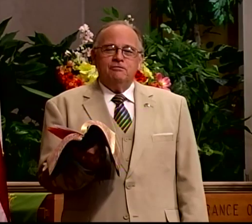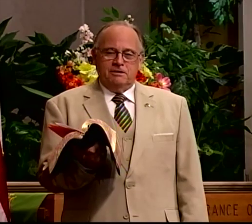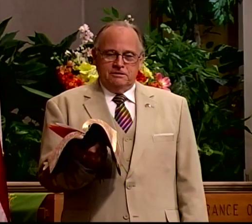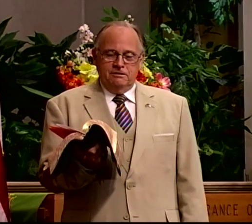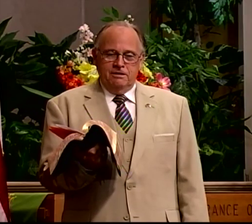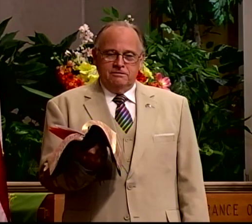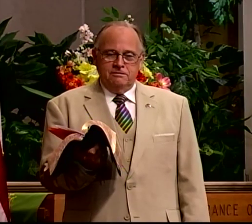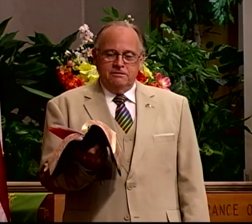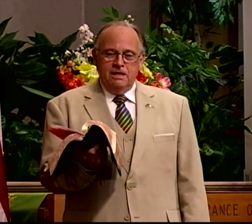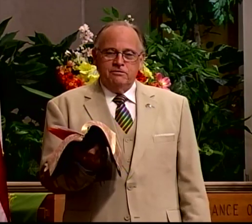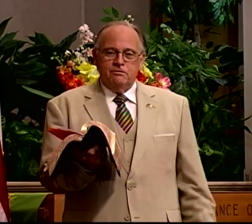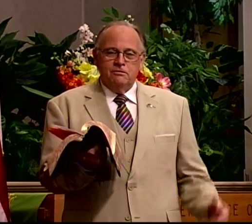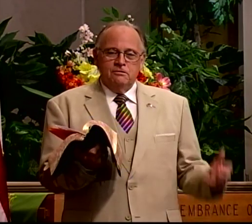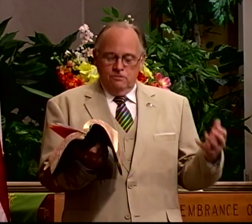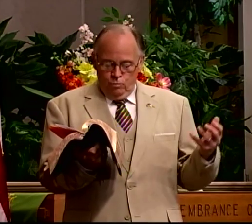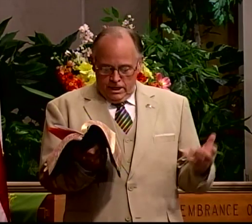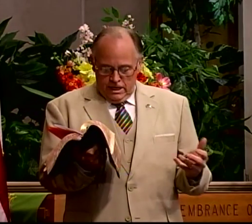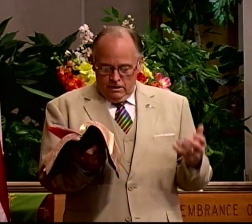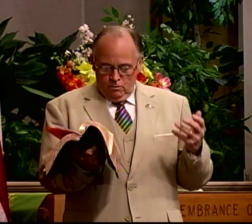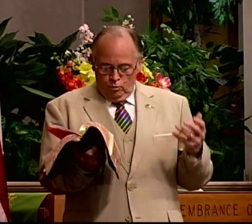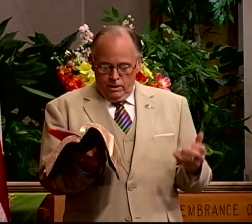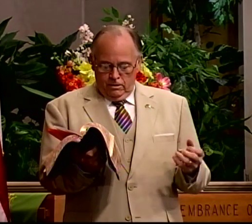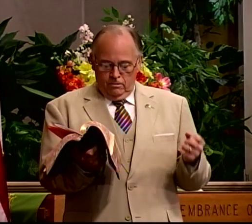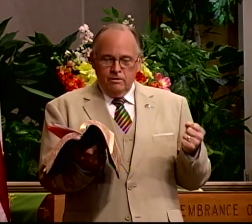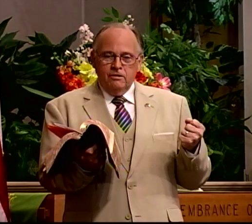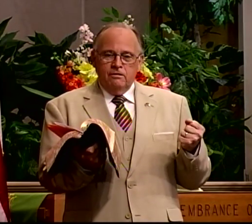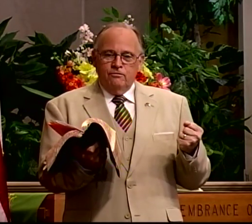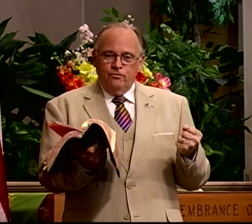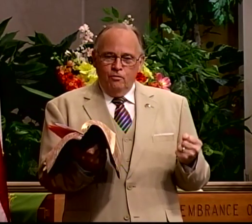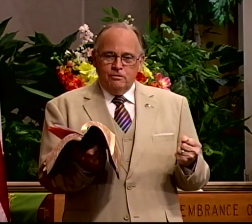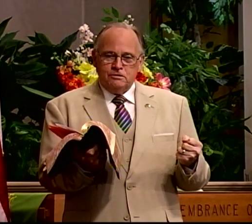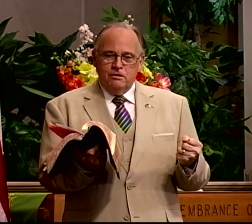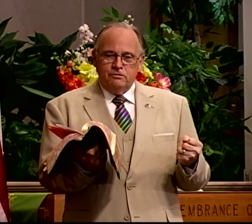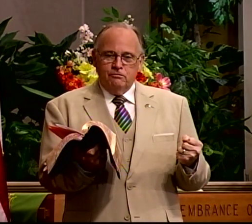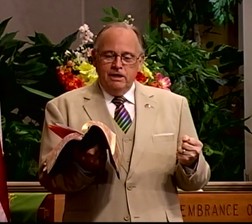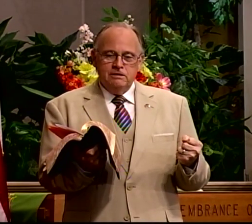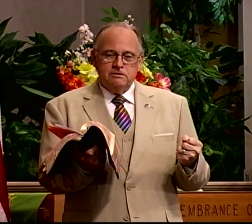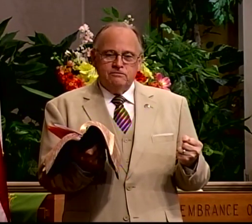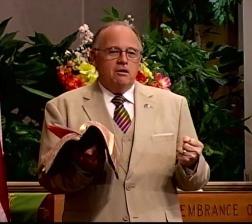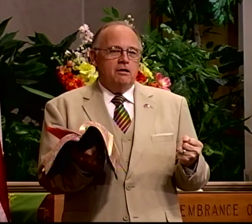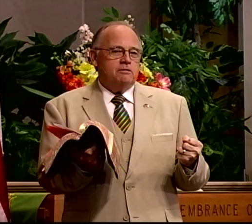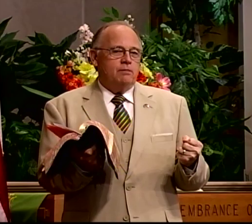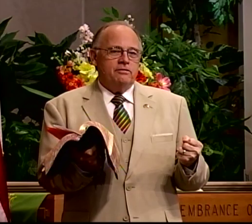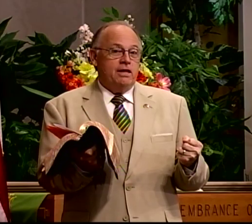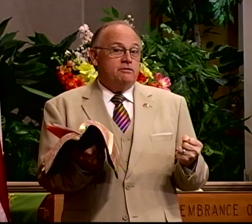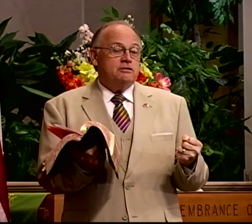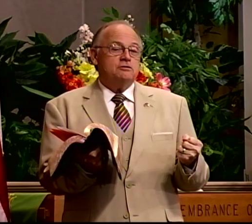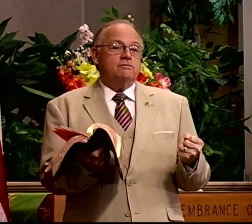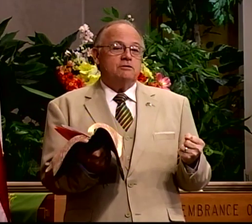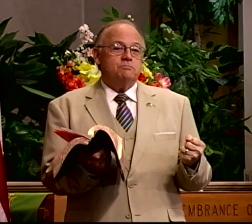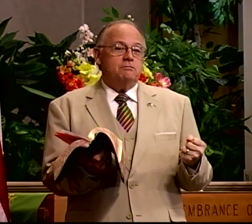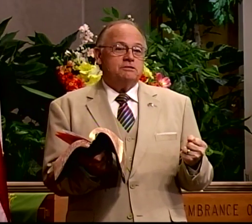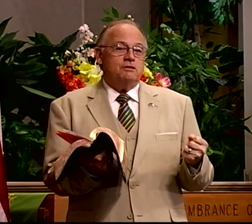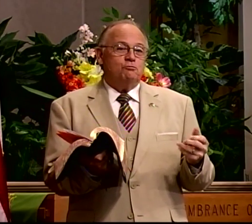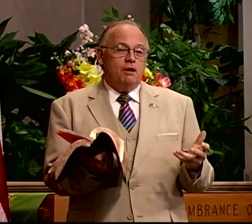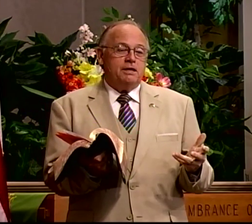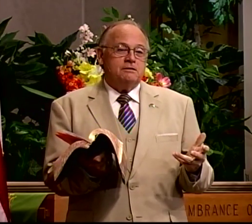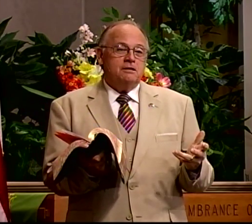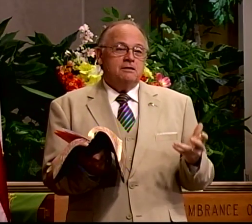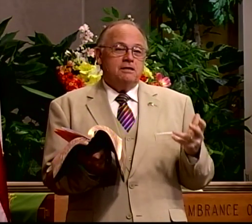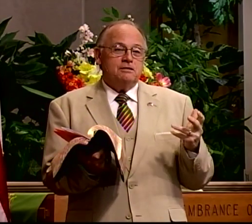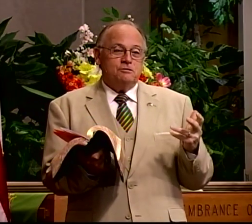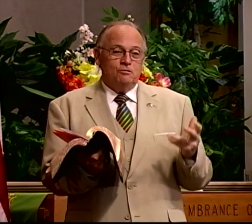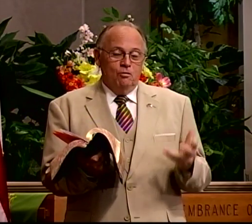I trust that together we will focus on the greatness of God and by the end of this service be able to say,